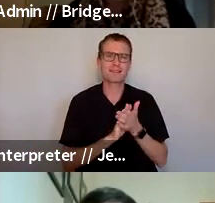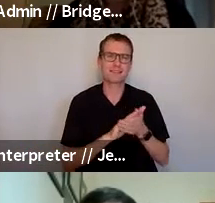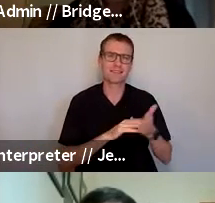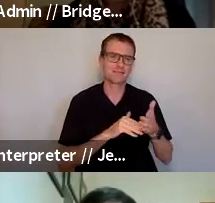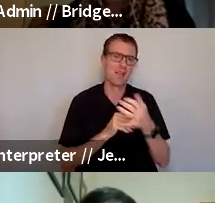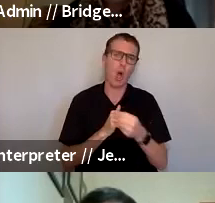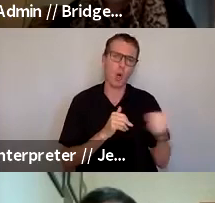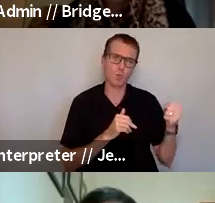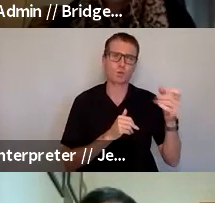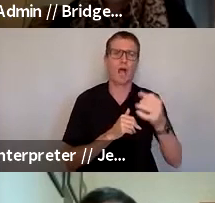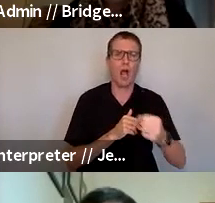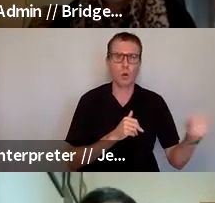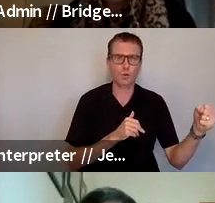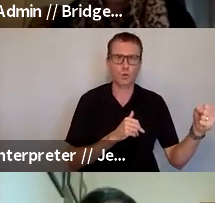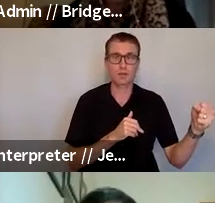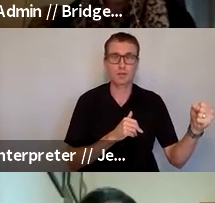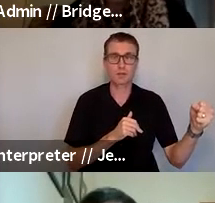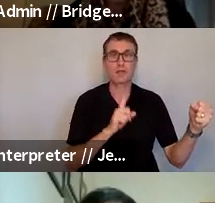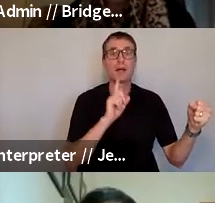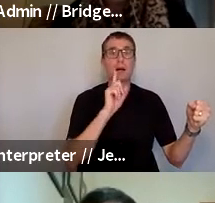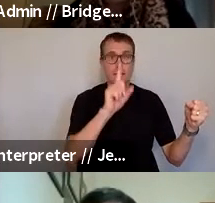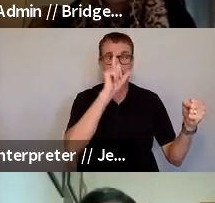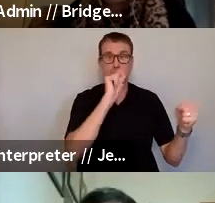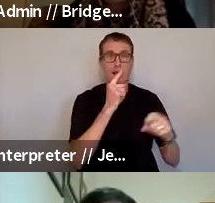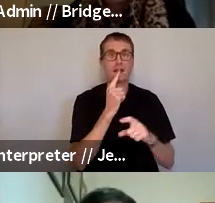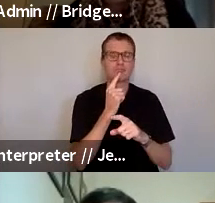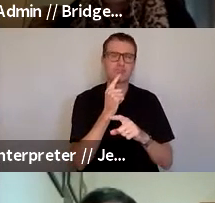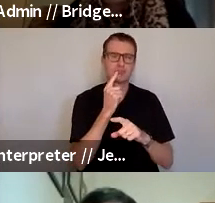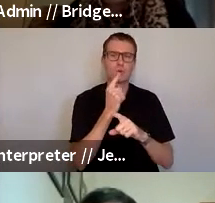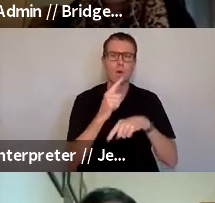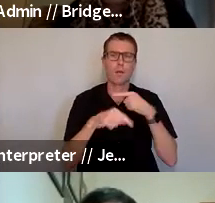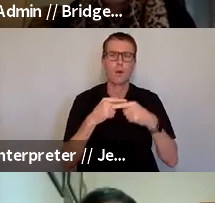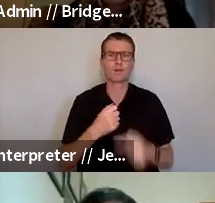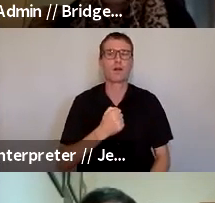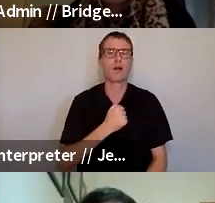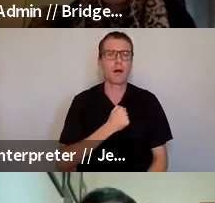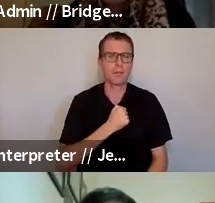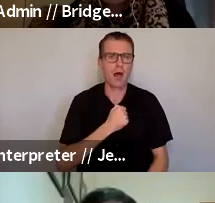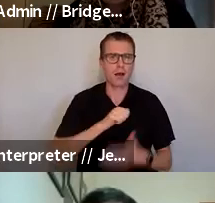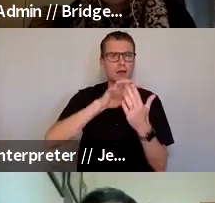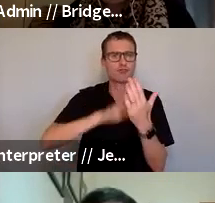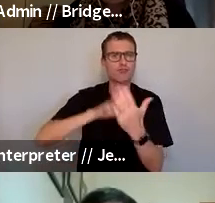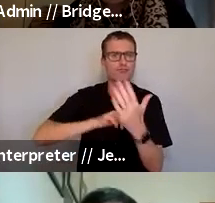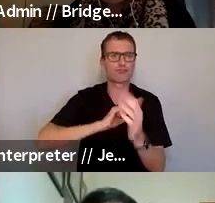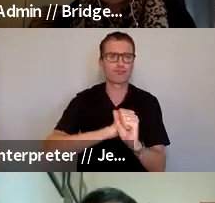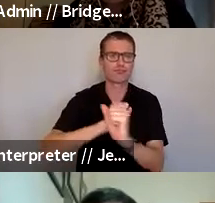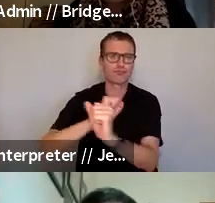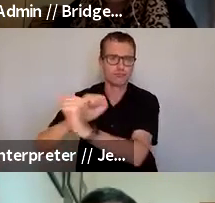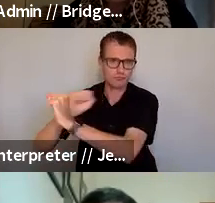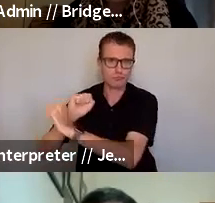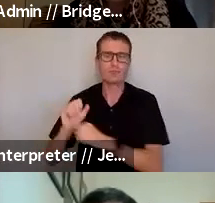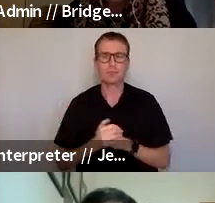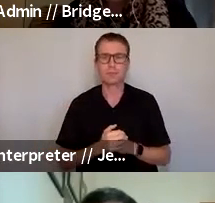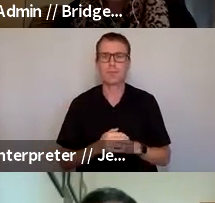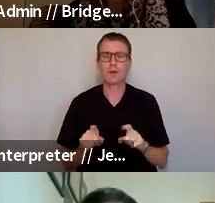I can concentrate though on my publications, so that's fine. So my focus is on publications. Because my mother